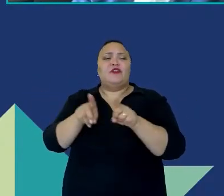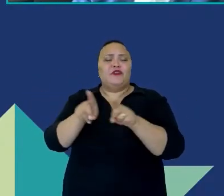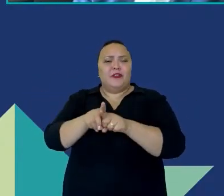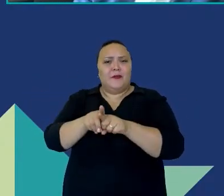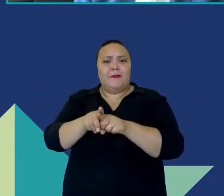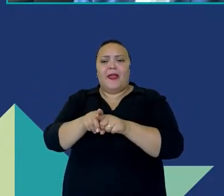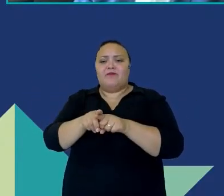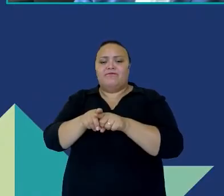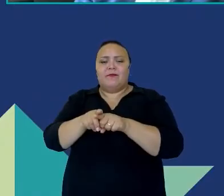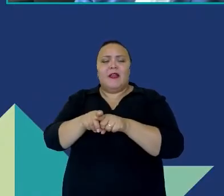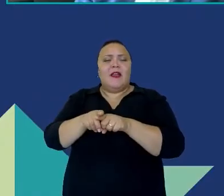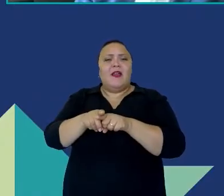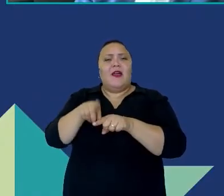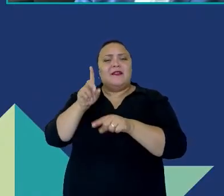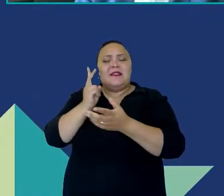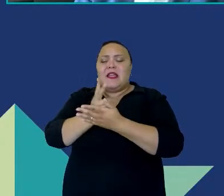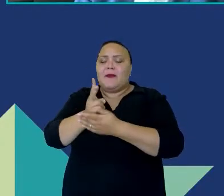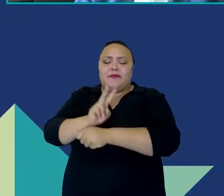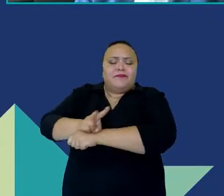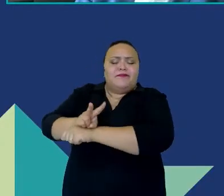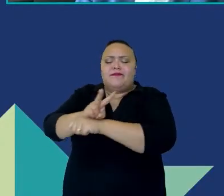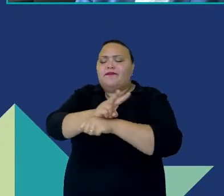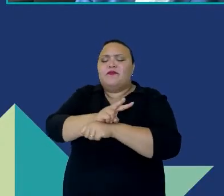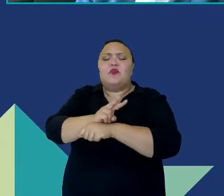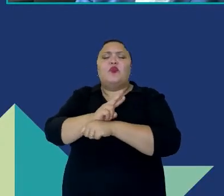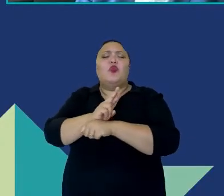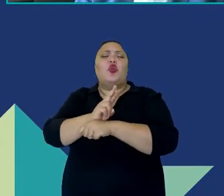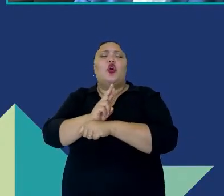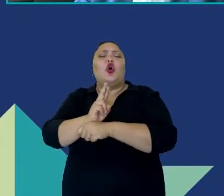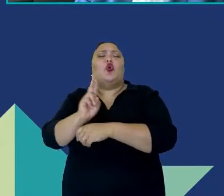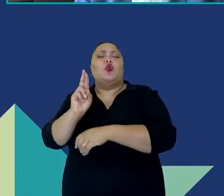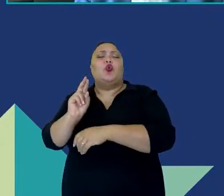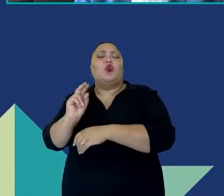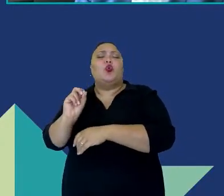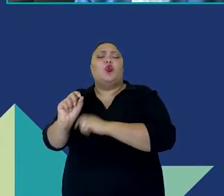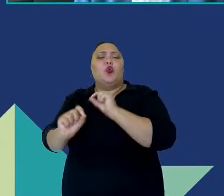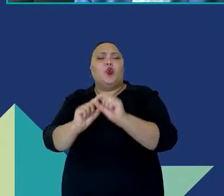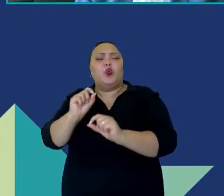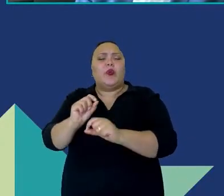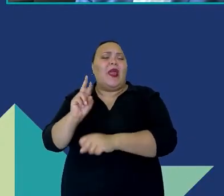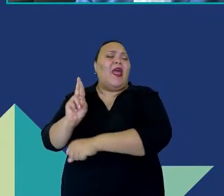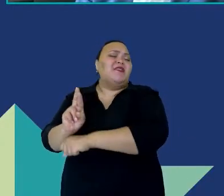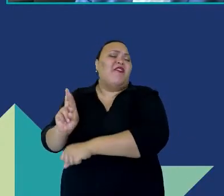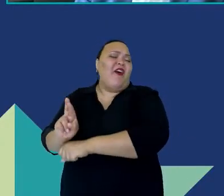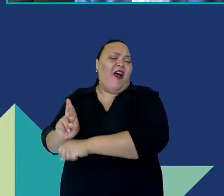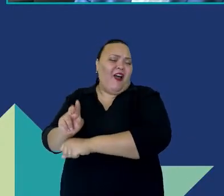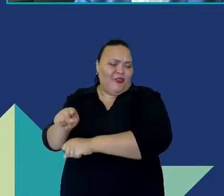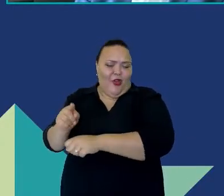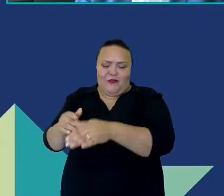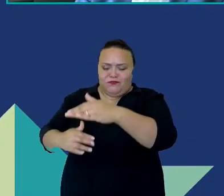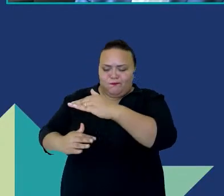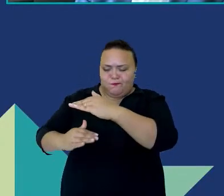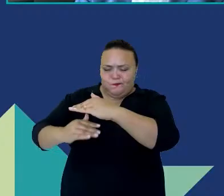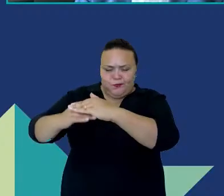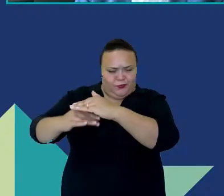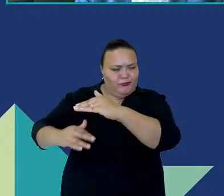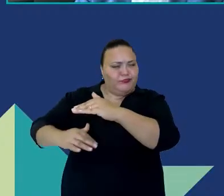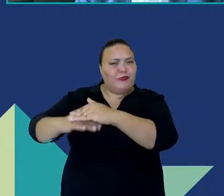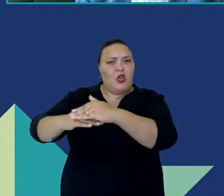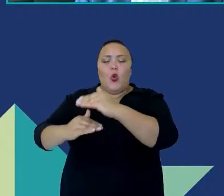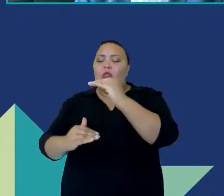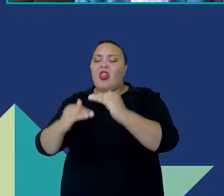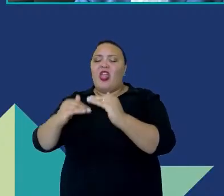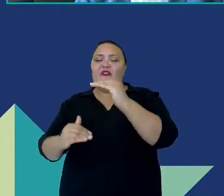The levels here, this is automated on this pier. The pier, actually, I just want to mention,